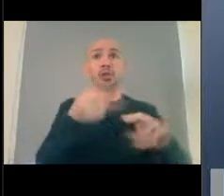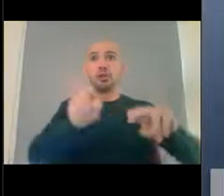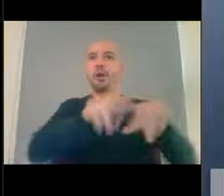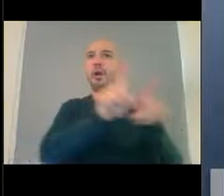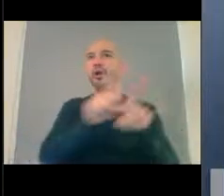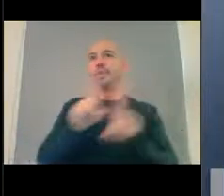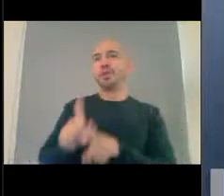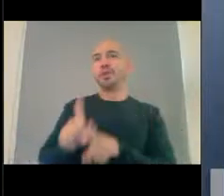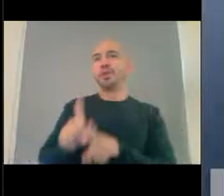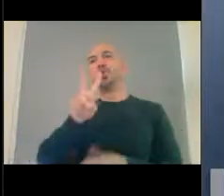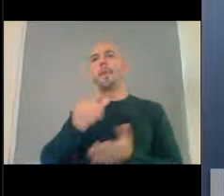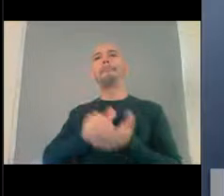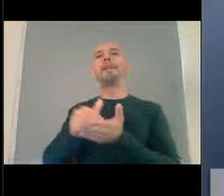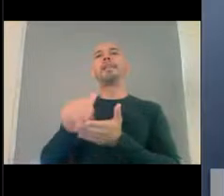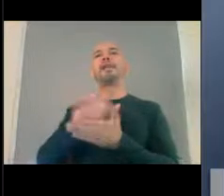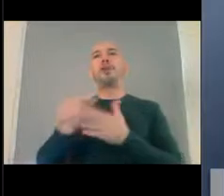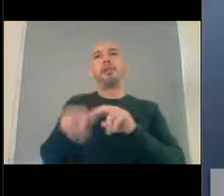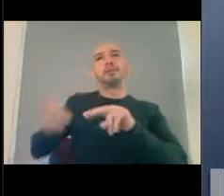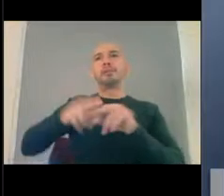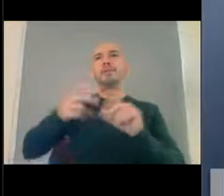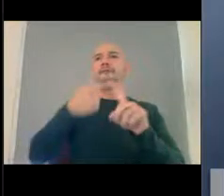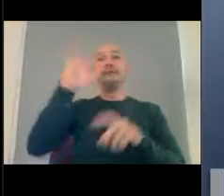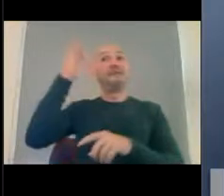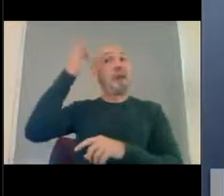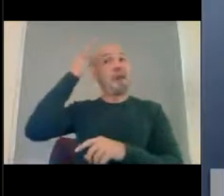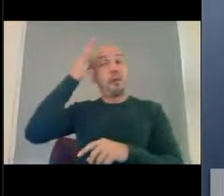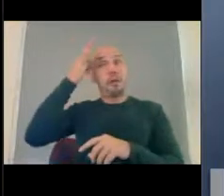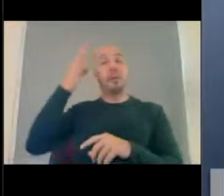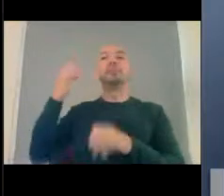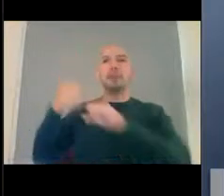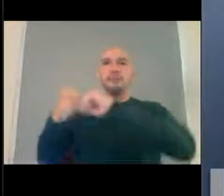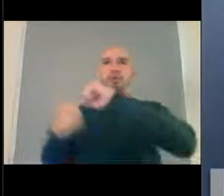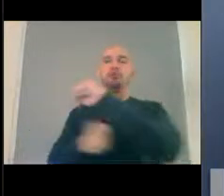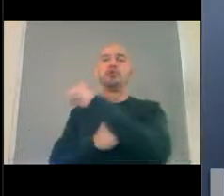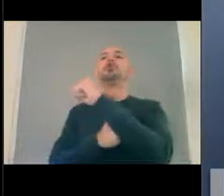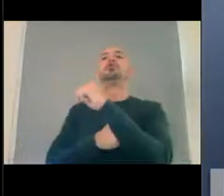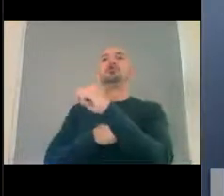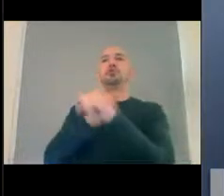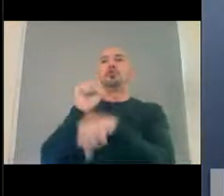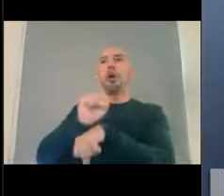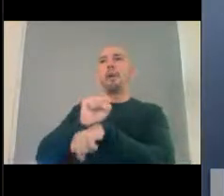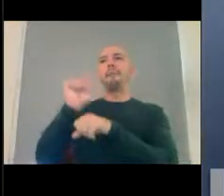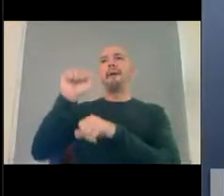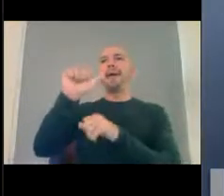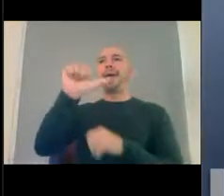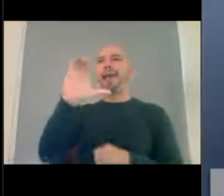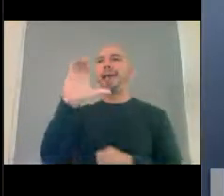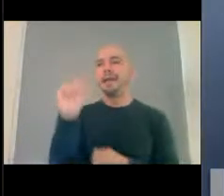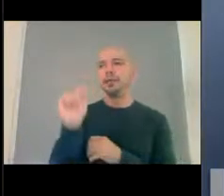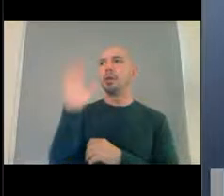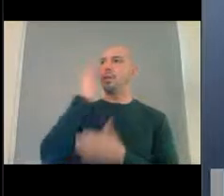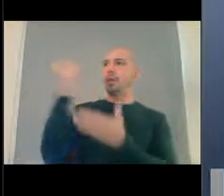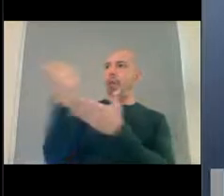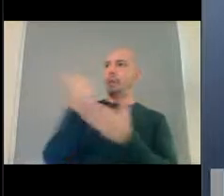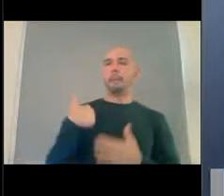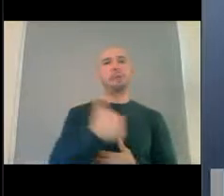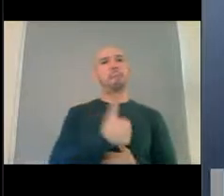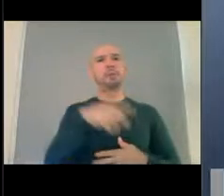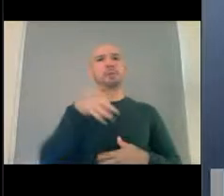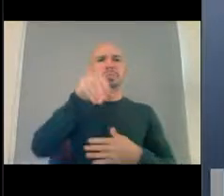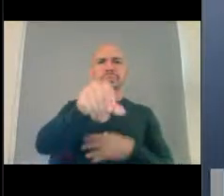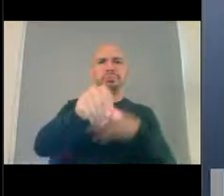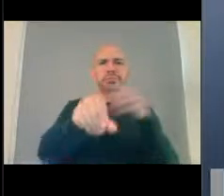dollar increase in funding funding from the federal infrastructure investment and job act is going to help us fund many more critical projects than we've been able